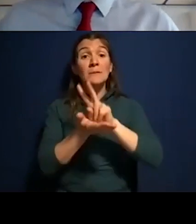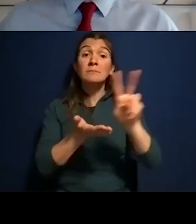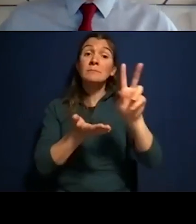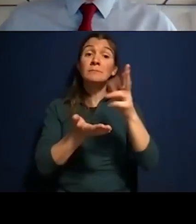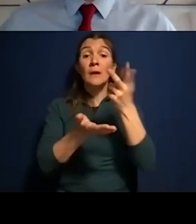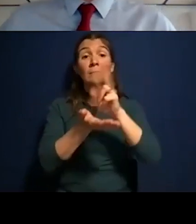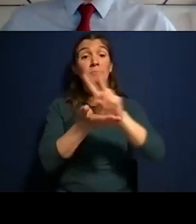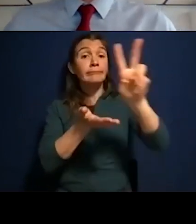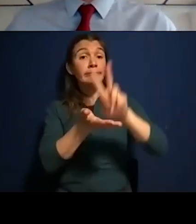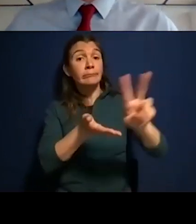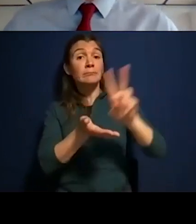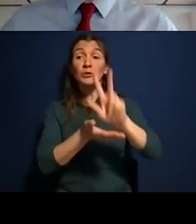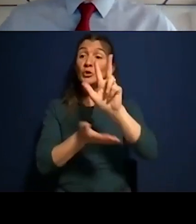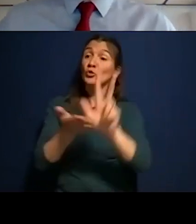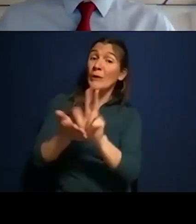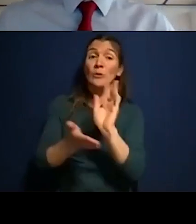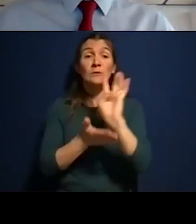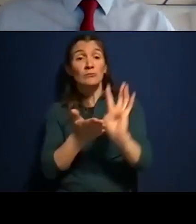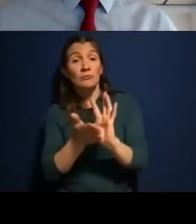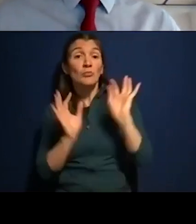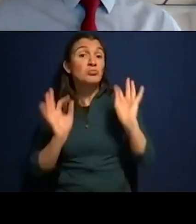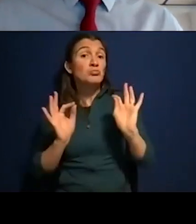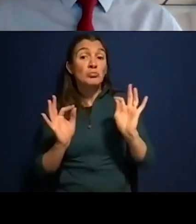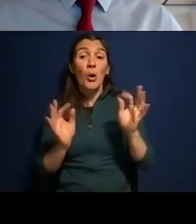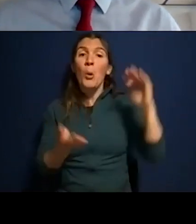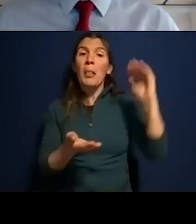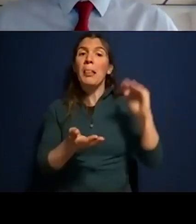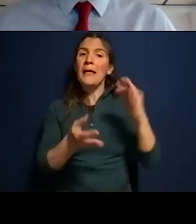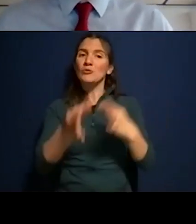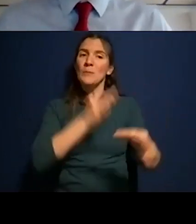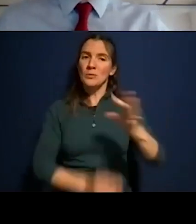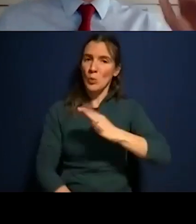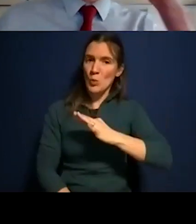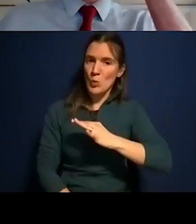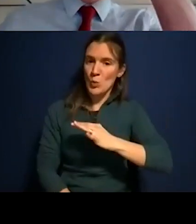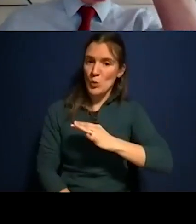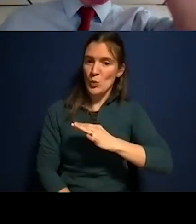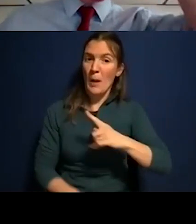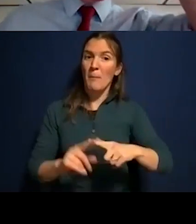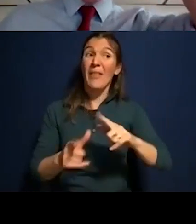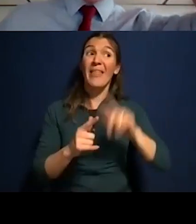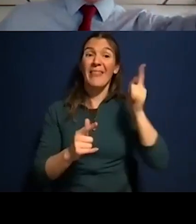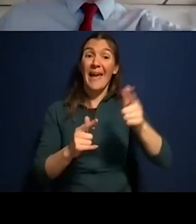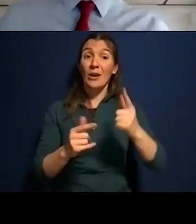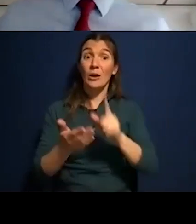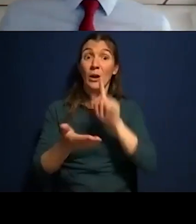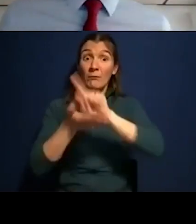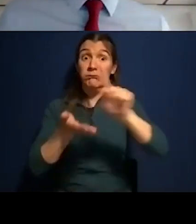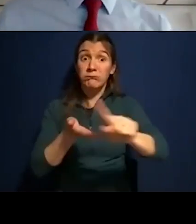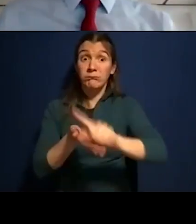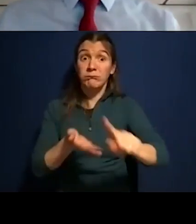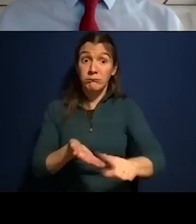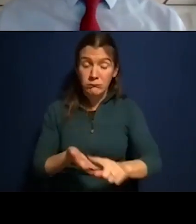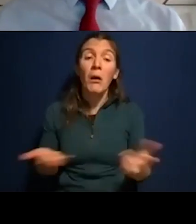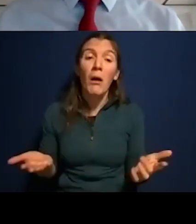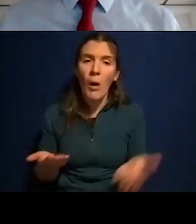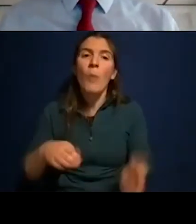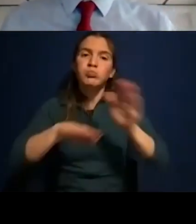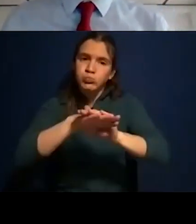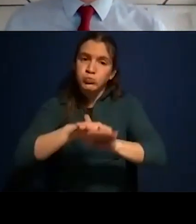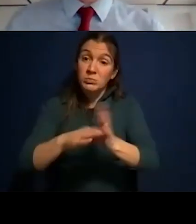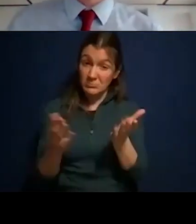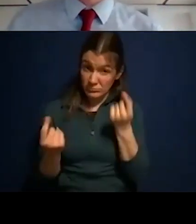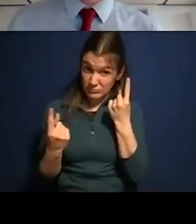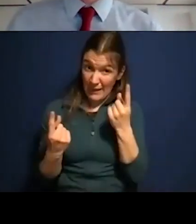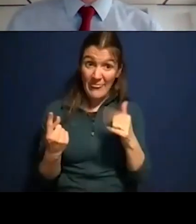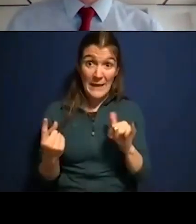meeting for 3 or 4 hours, then the amount of reimbursable time becomes less because the in-meeting time is less. That's